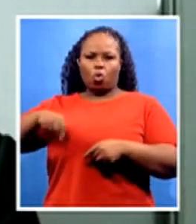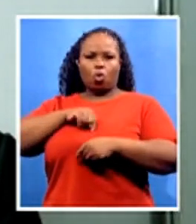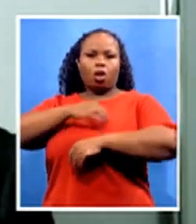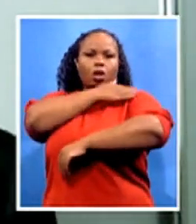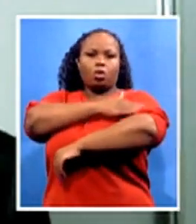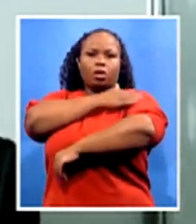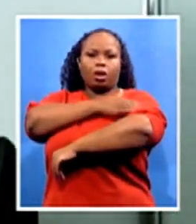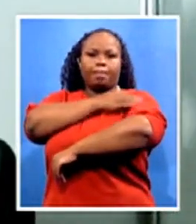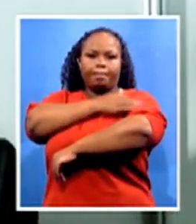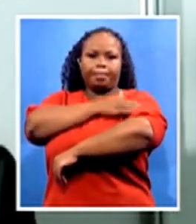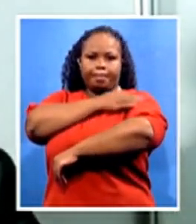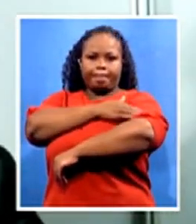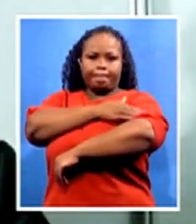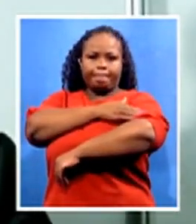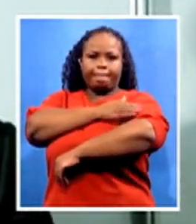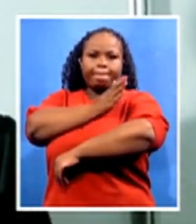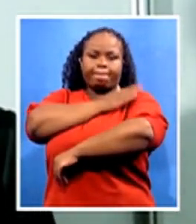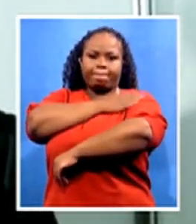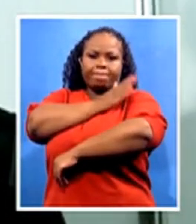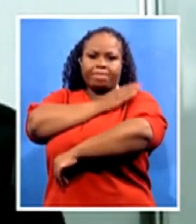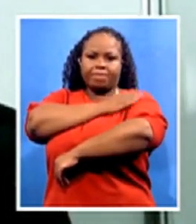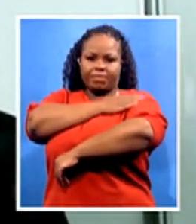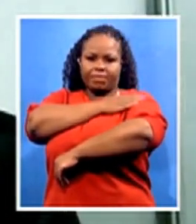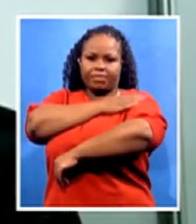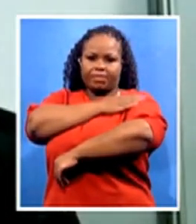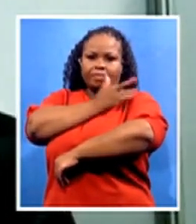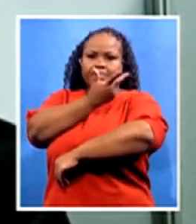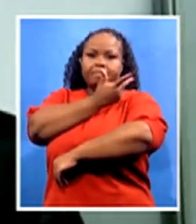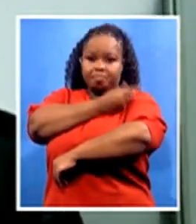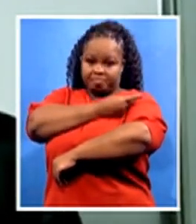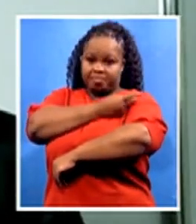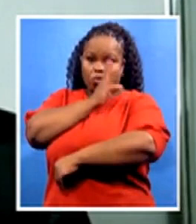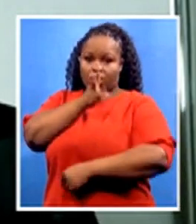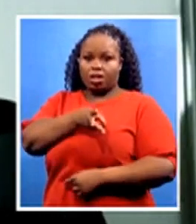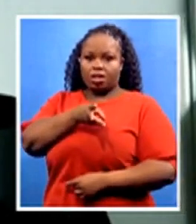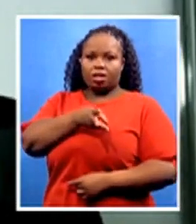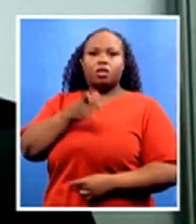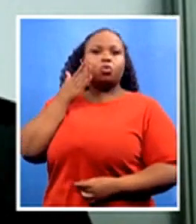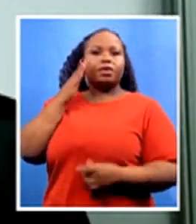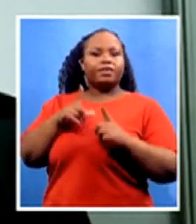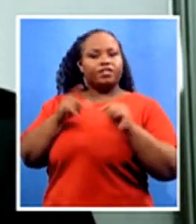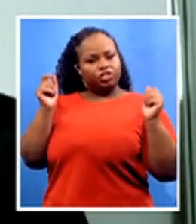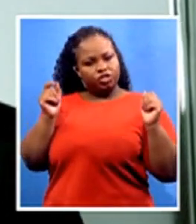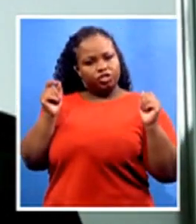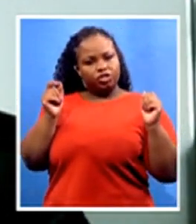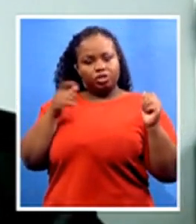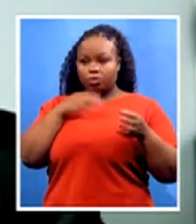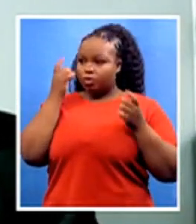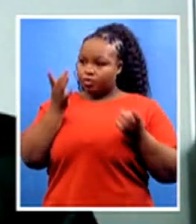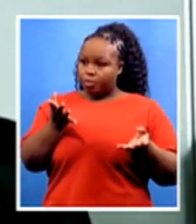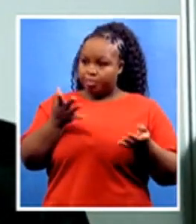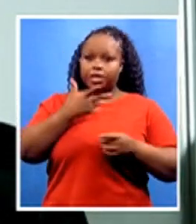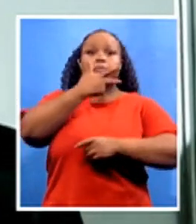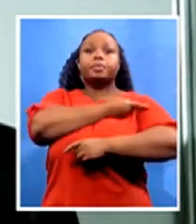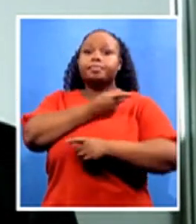shoulder muscle. And then with that, then they'll be told, get the injection. Once it's done,